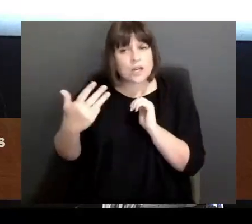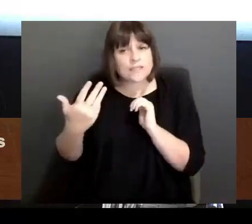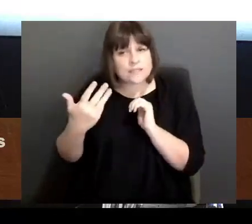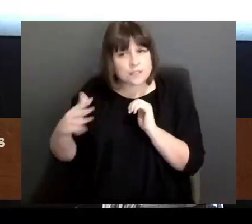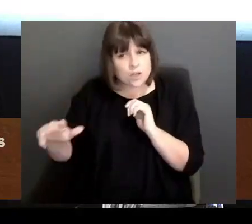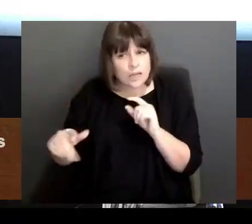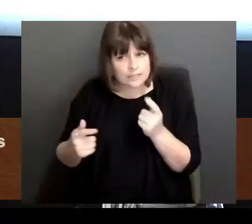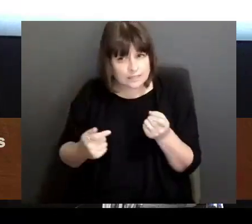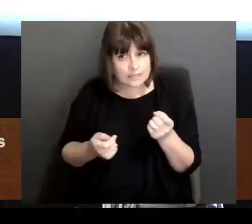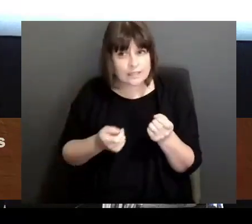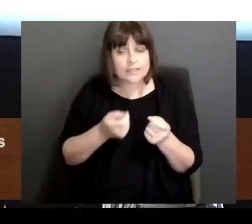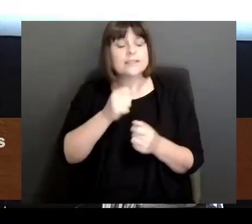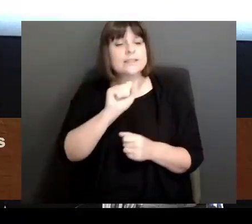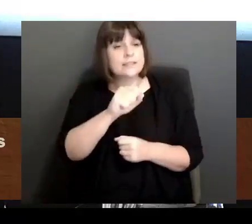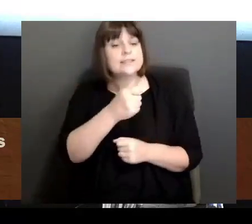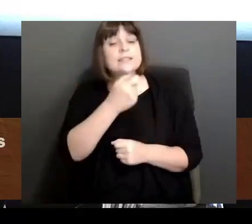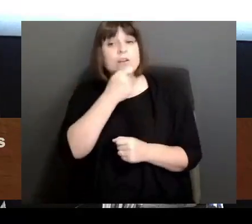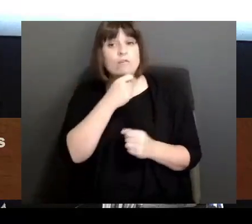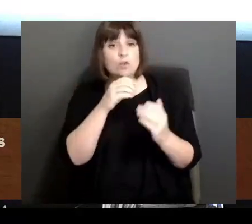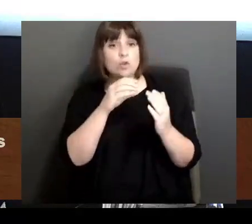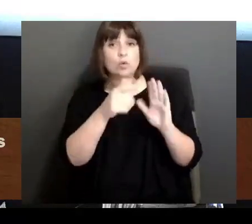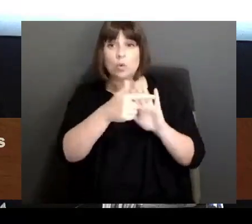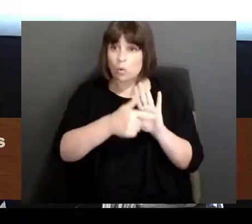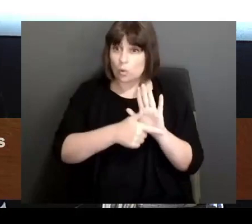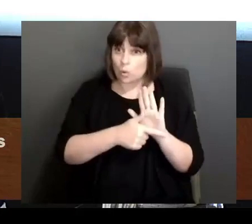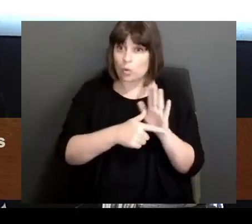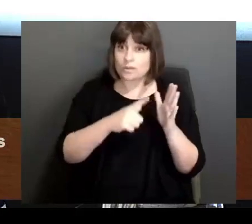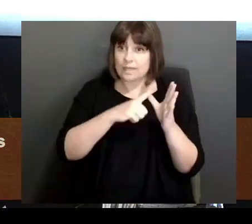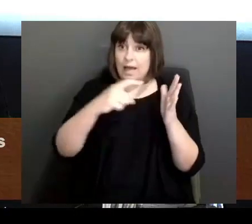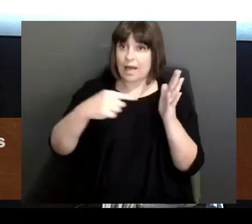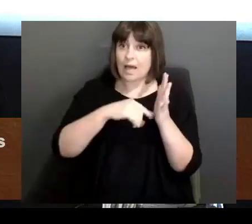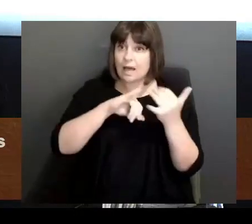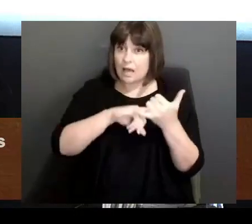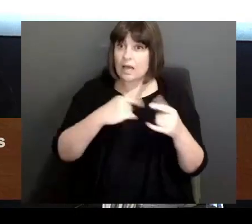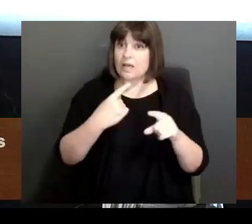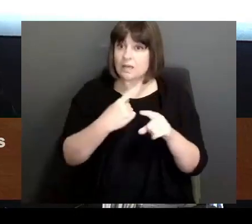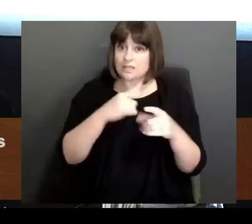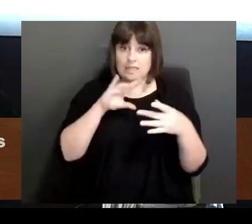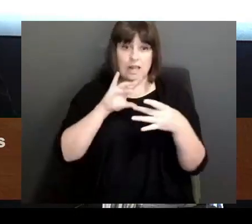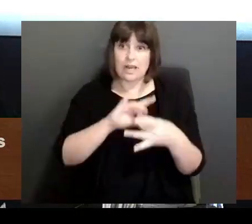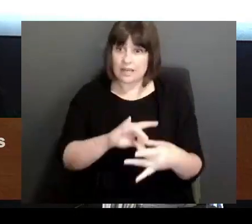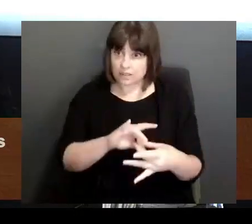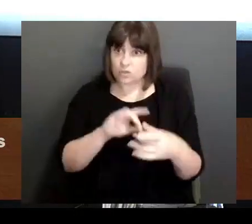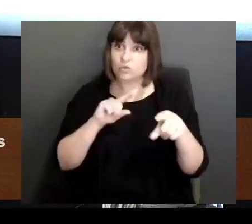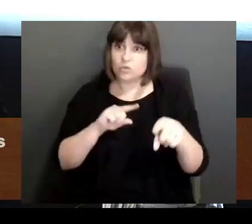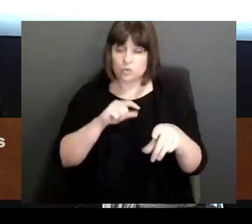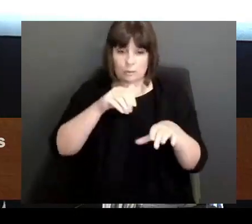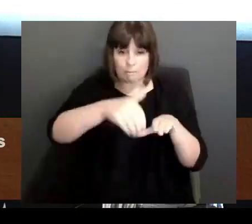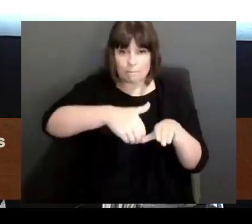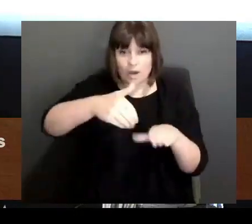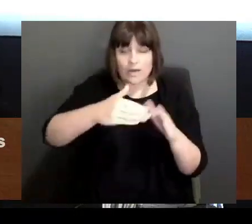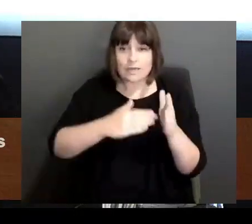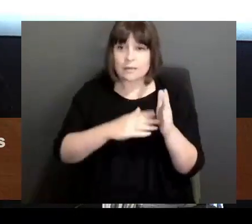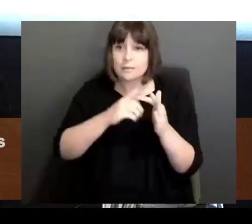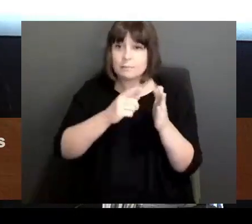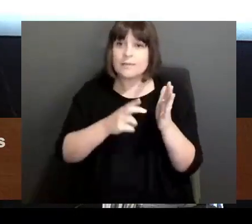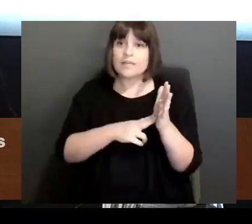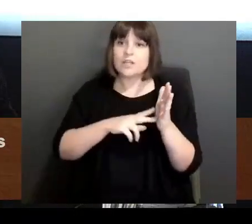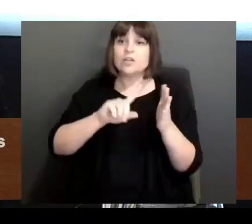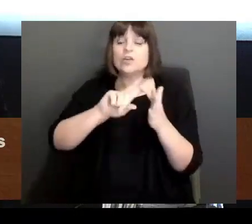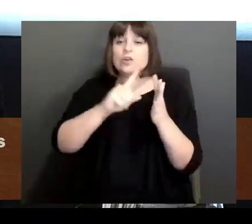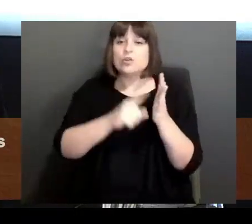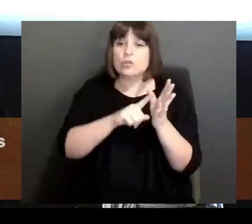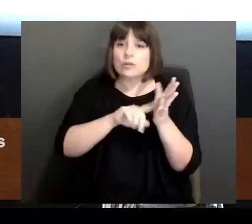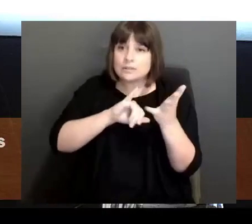acts that govern broadly the exploration of mining and mineral resources, and including gold,